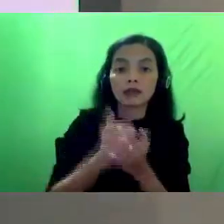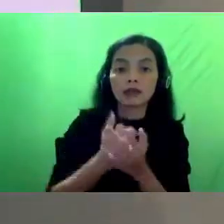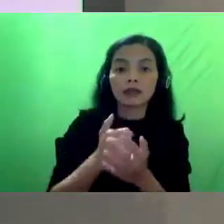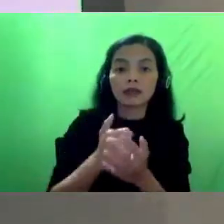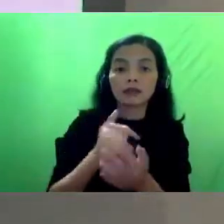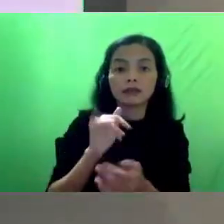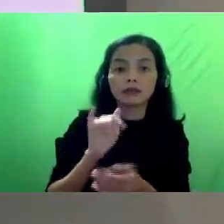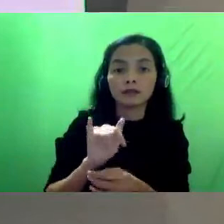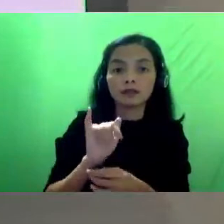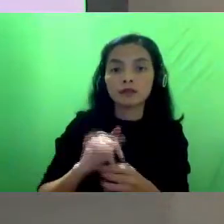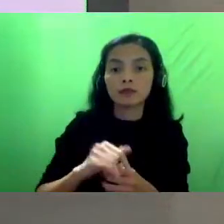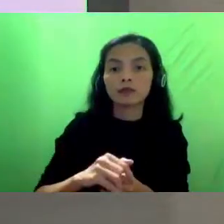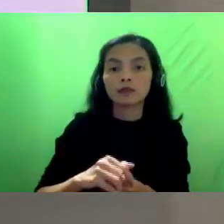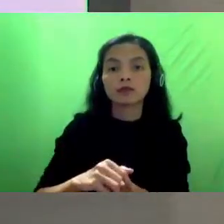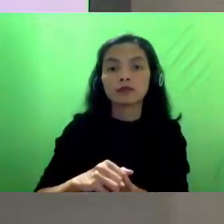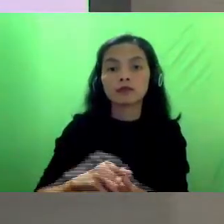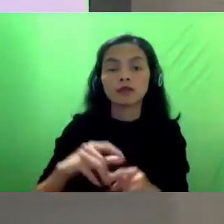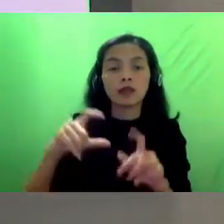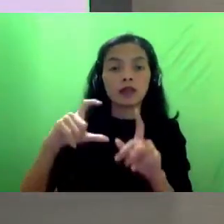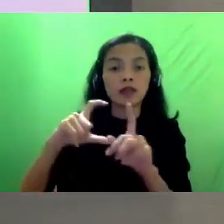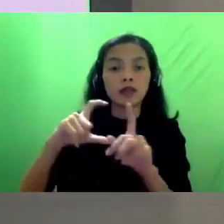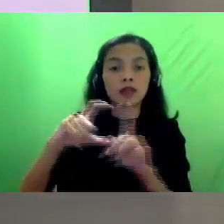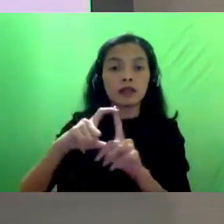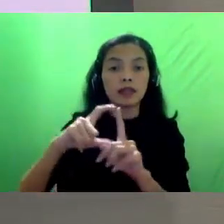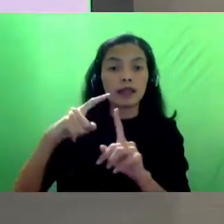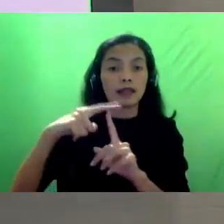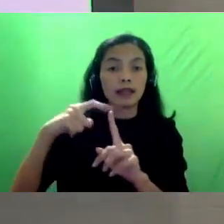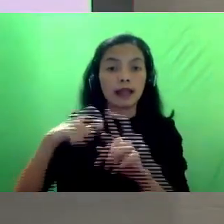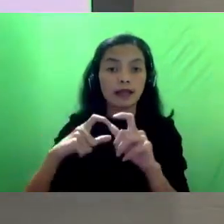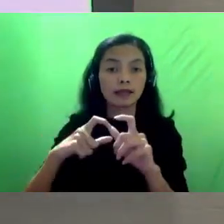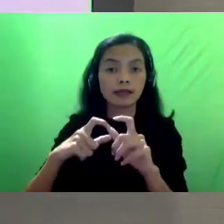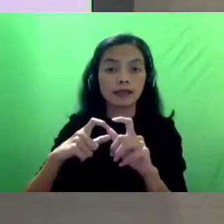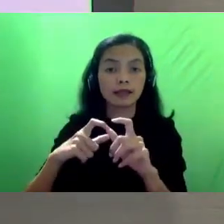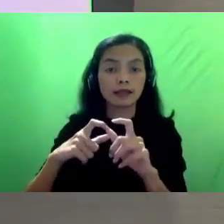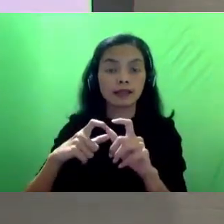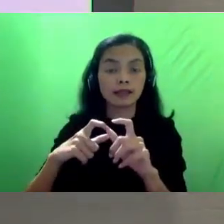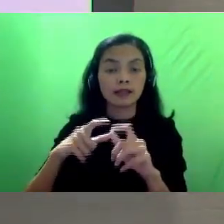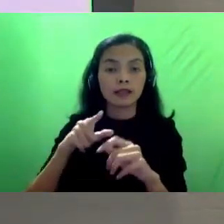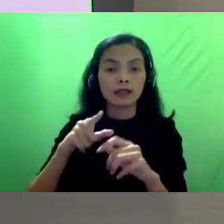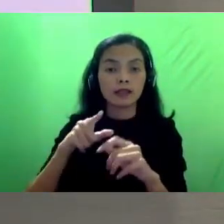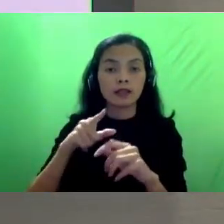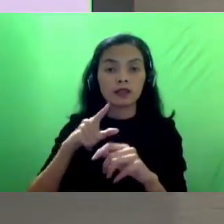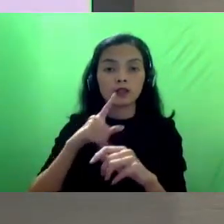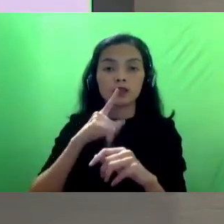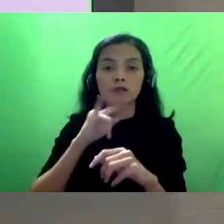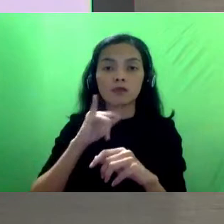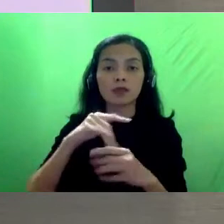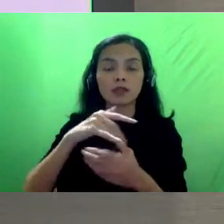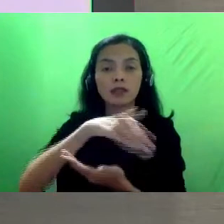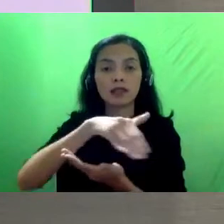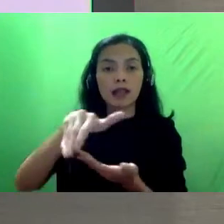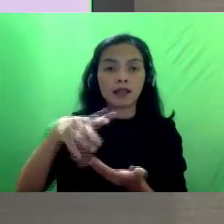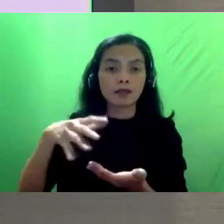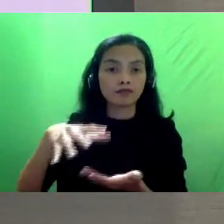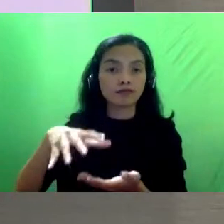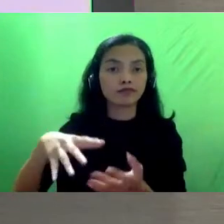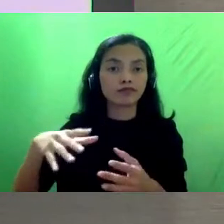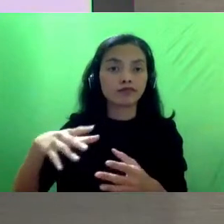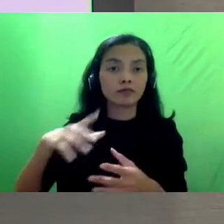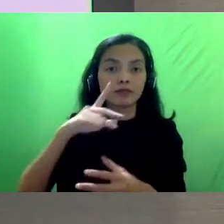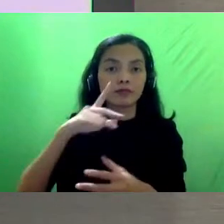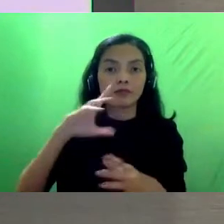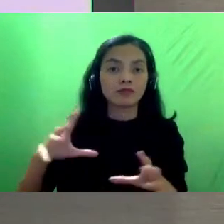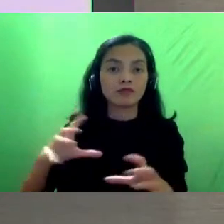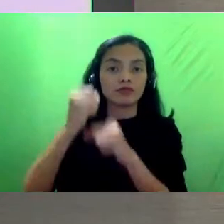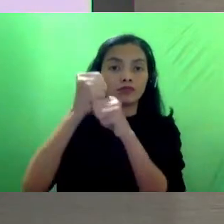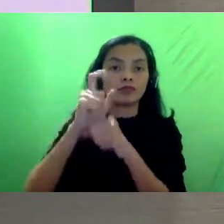So the TKS, which previously called as a unified database, so I think Pak Suhasil in the morning